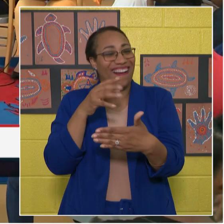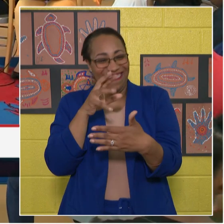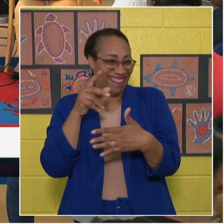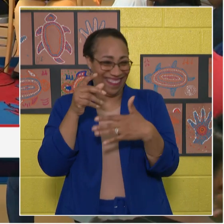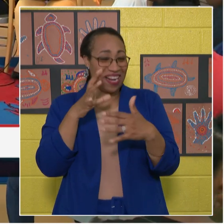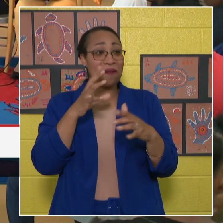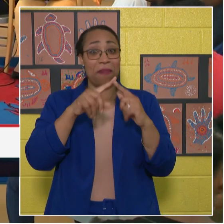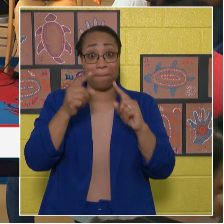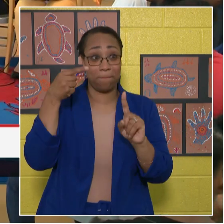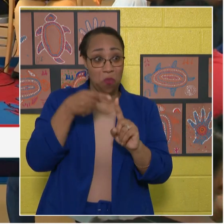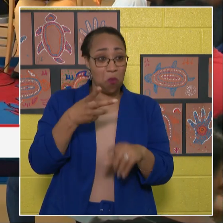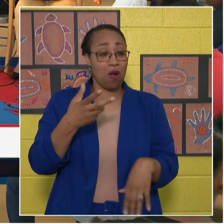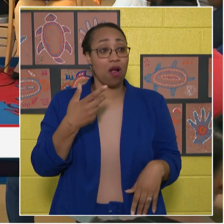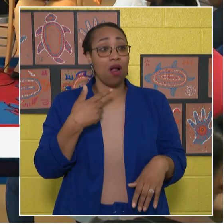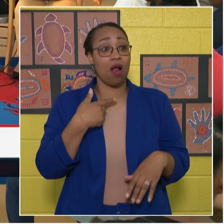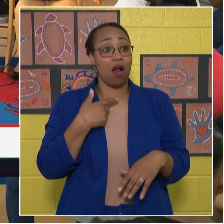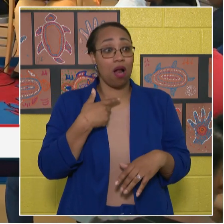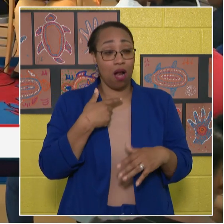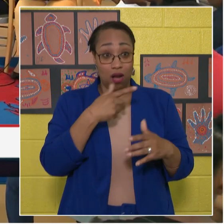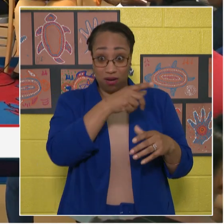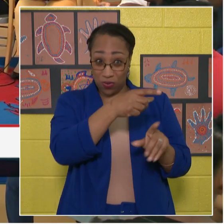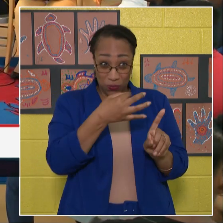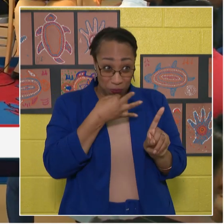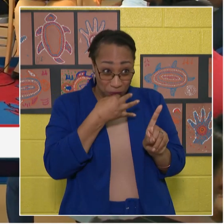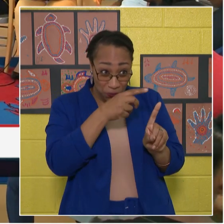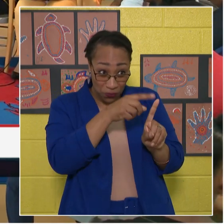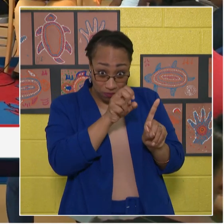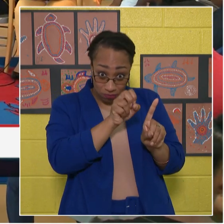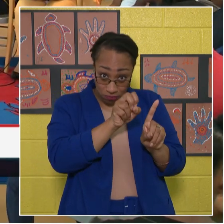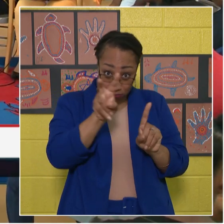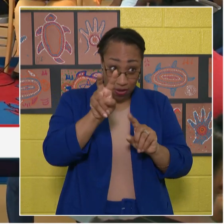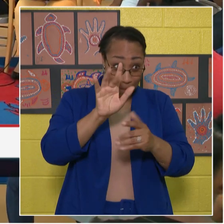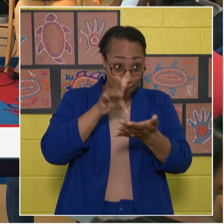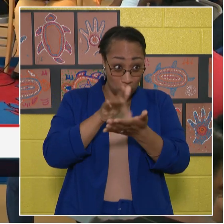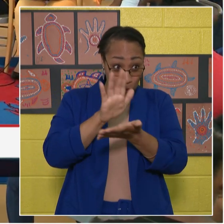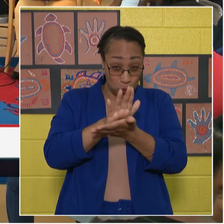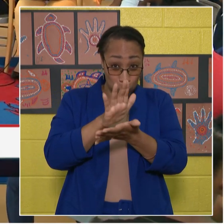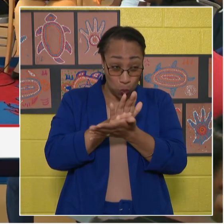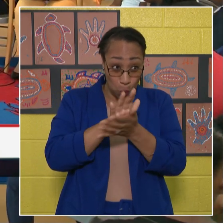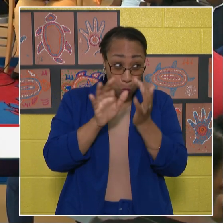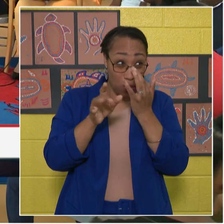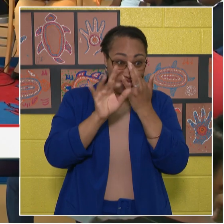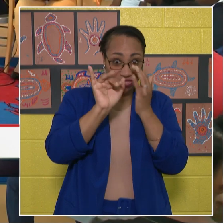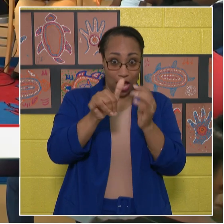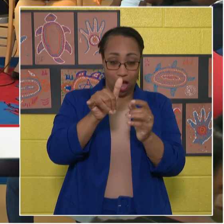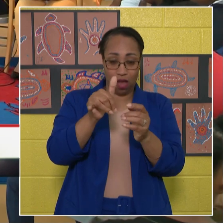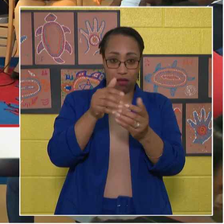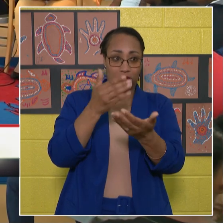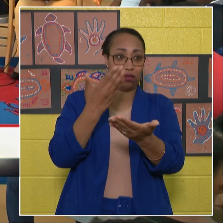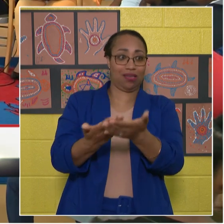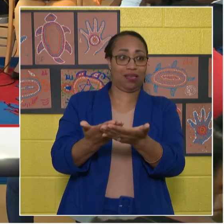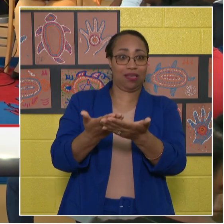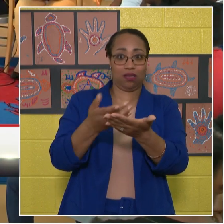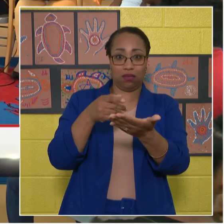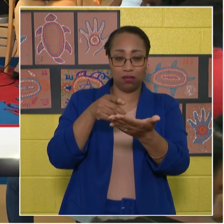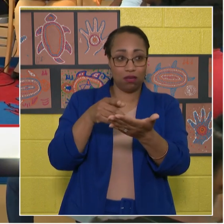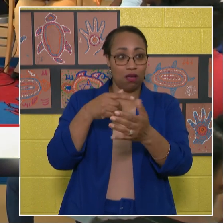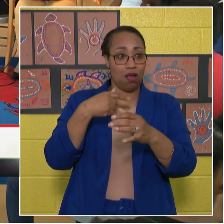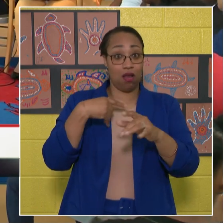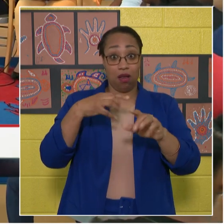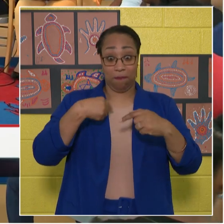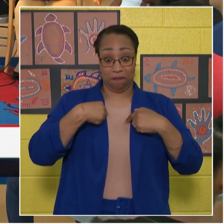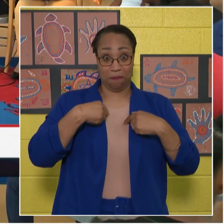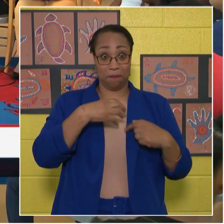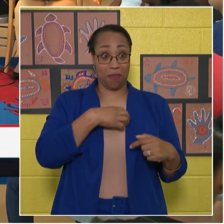this, we have created middle schools for you to go to in Ward 4 that didn't exist 12 years ago.